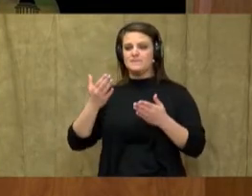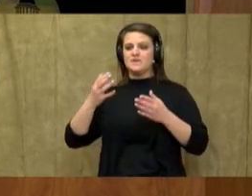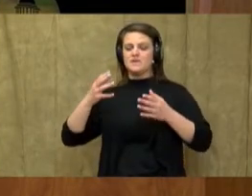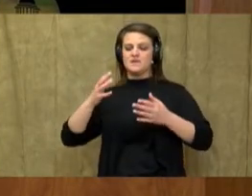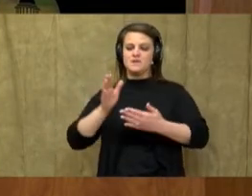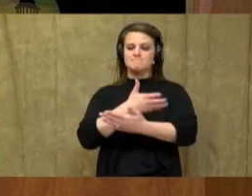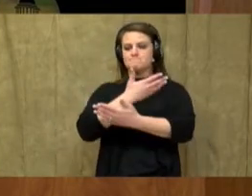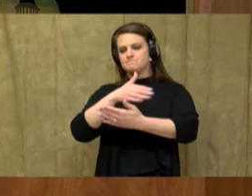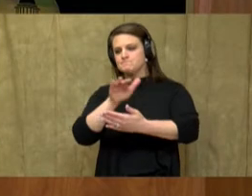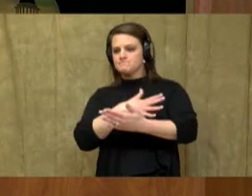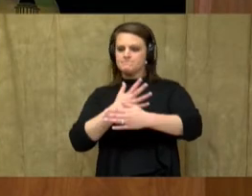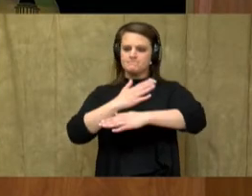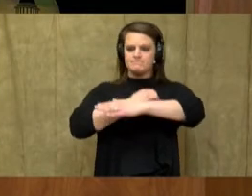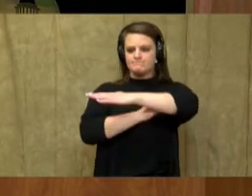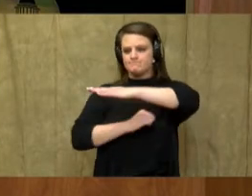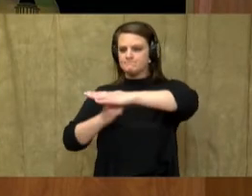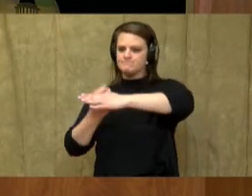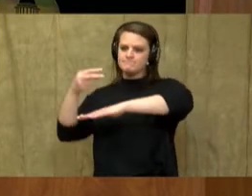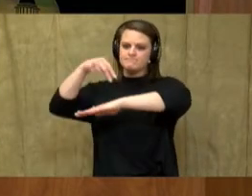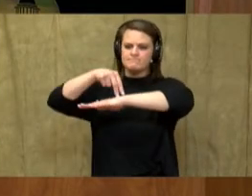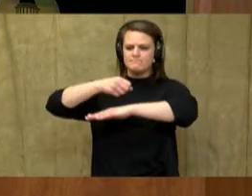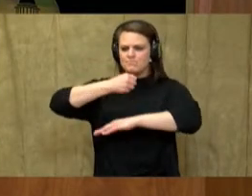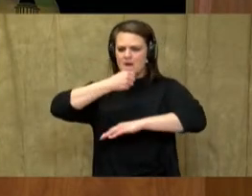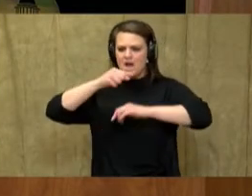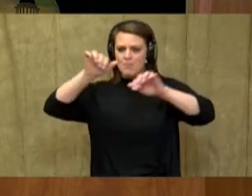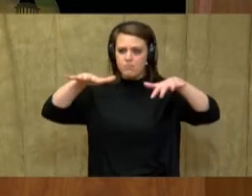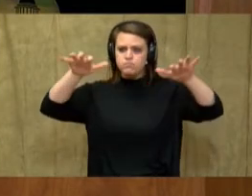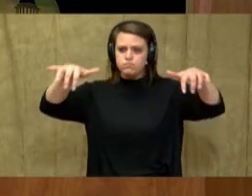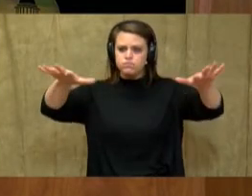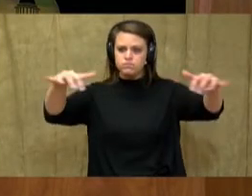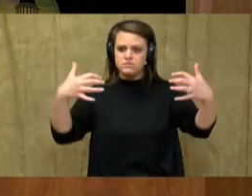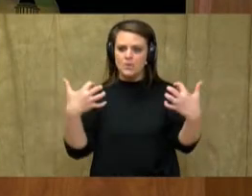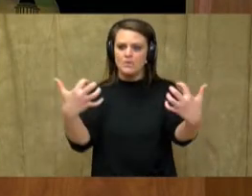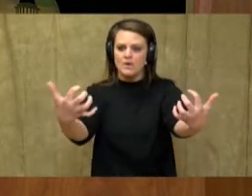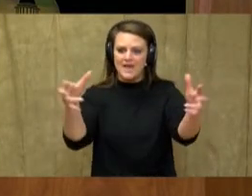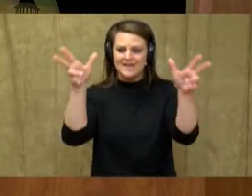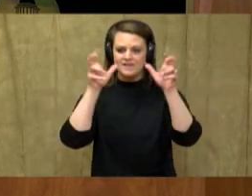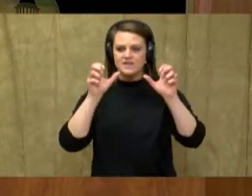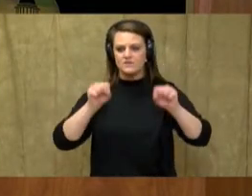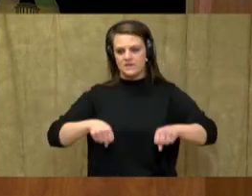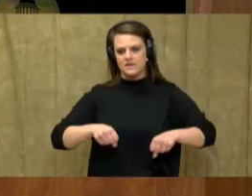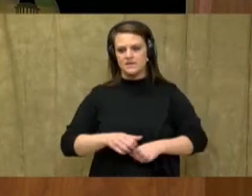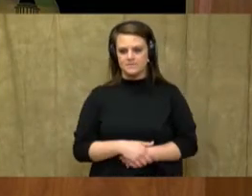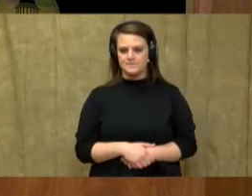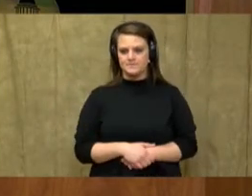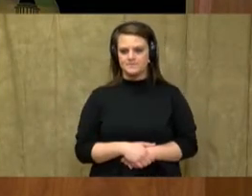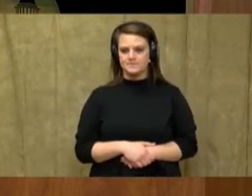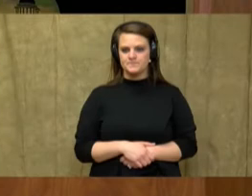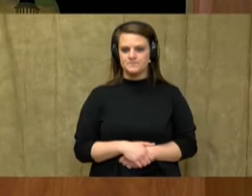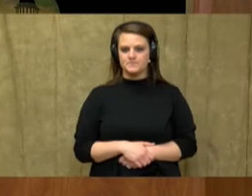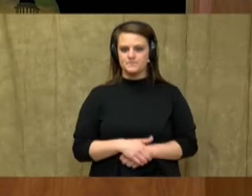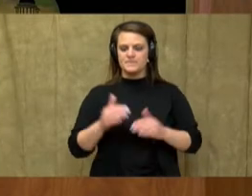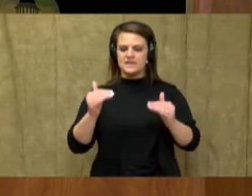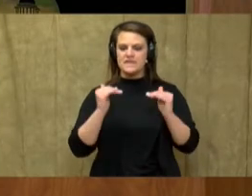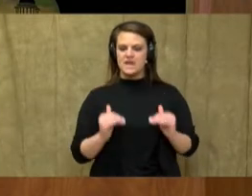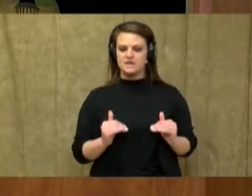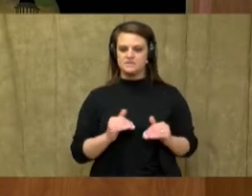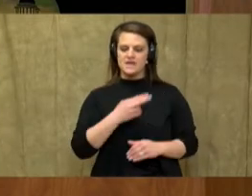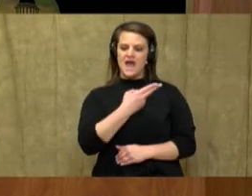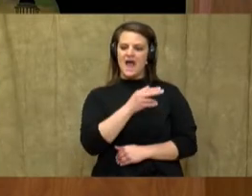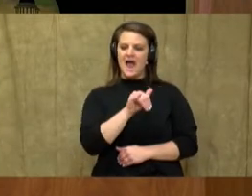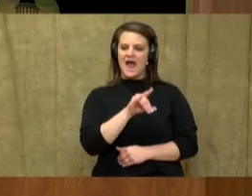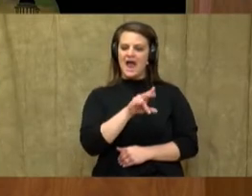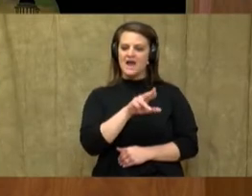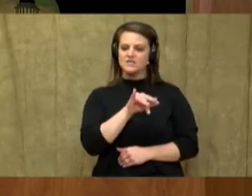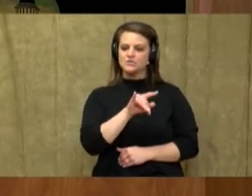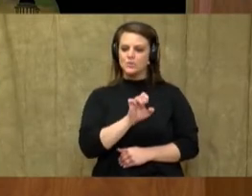the singer is singing into the microphone. You couldn't hear it if she didn't have the microphone. The next word, hydrate. We